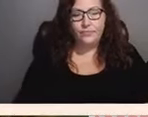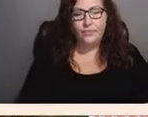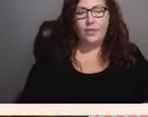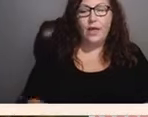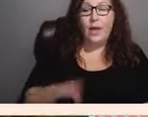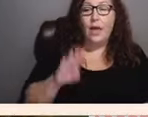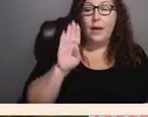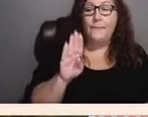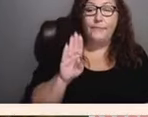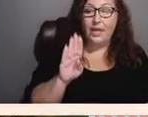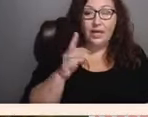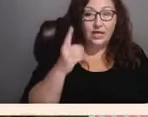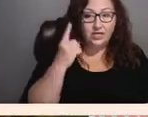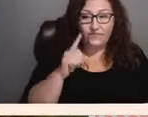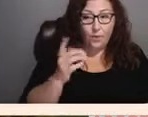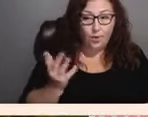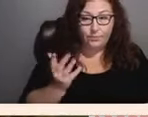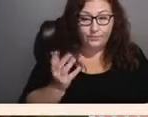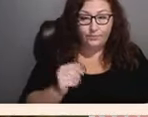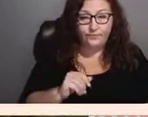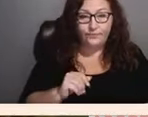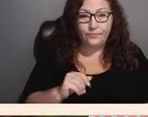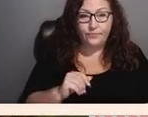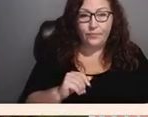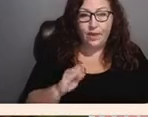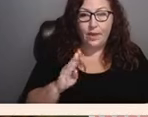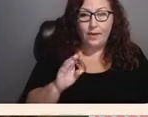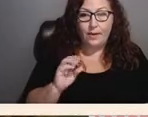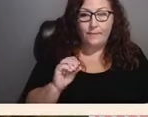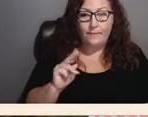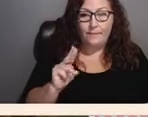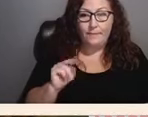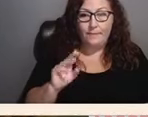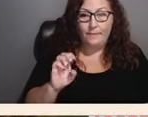for bounce off ideas.